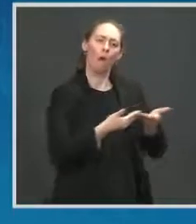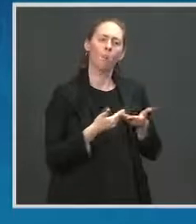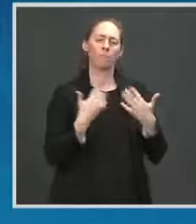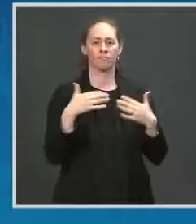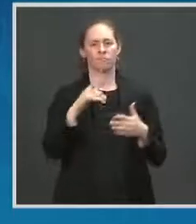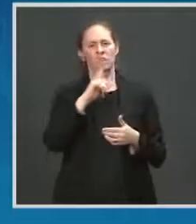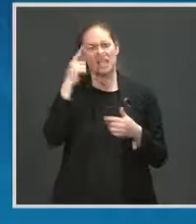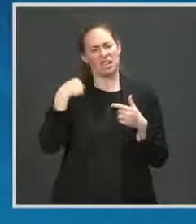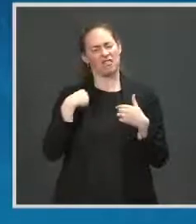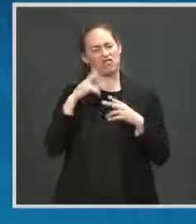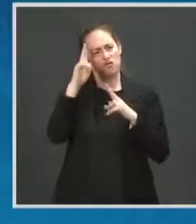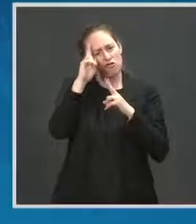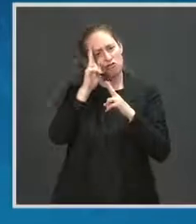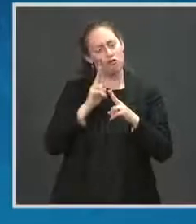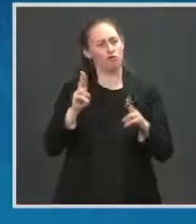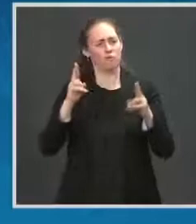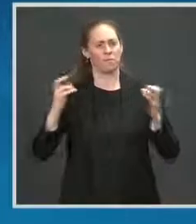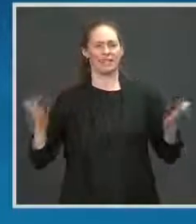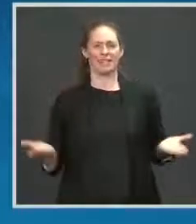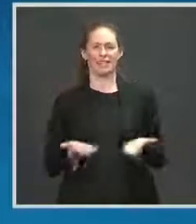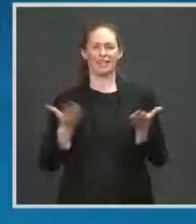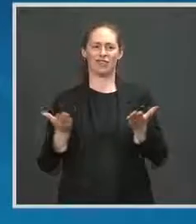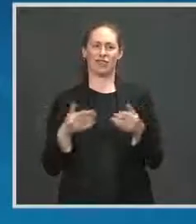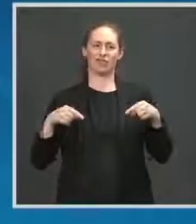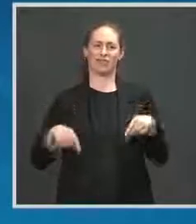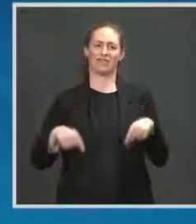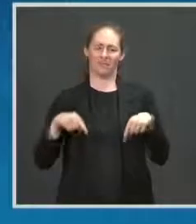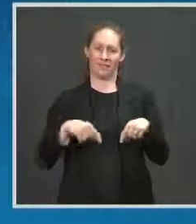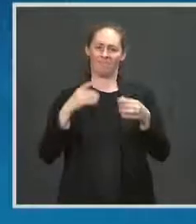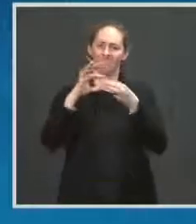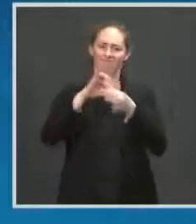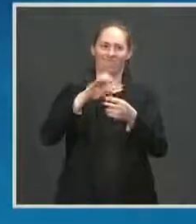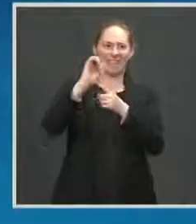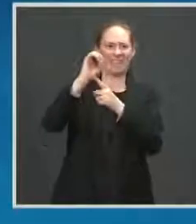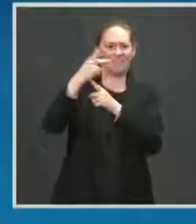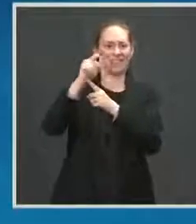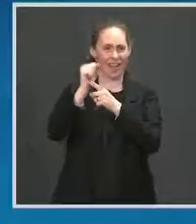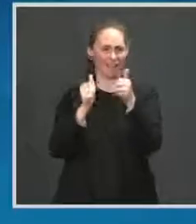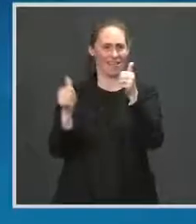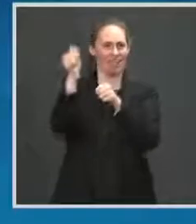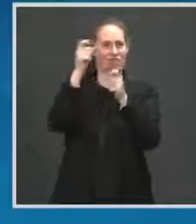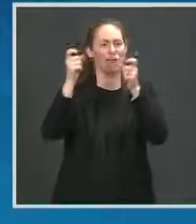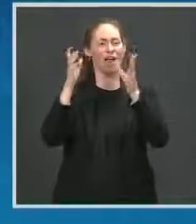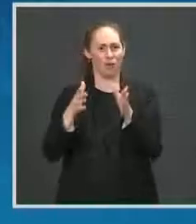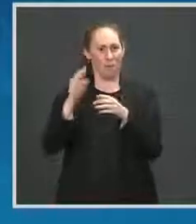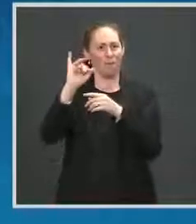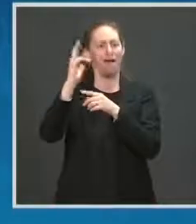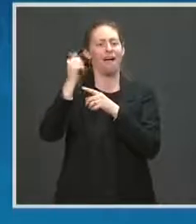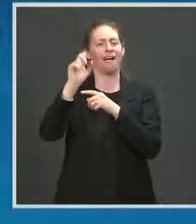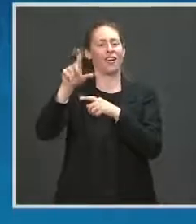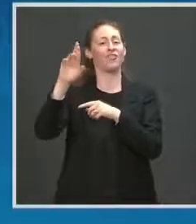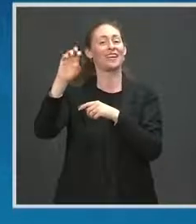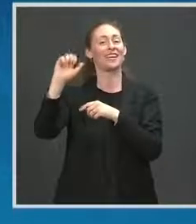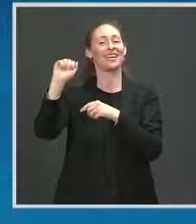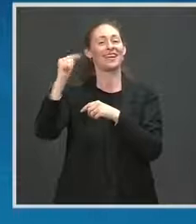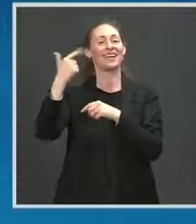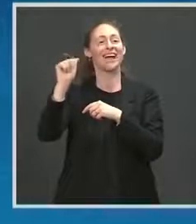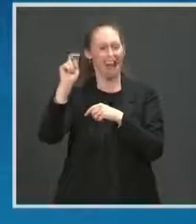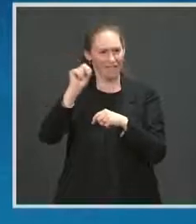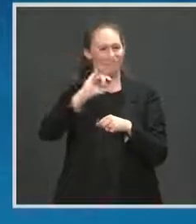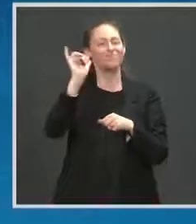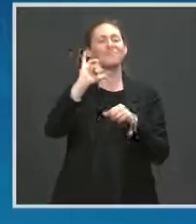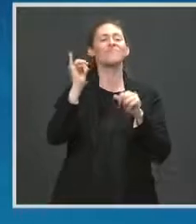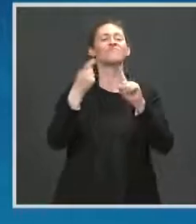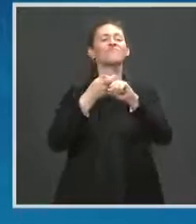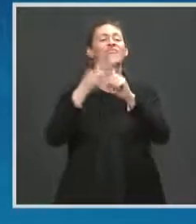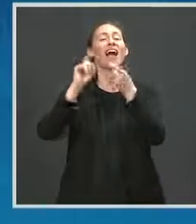North Carolina's own EPA Administrator, Michael Regan, with my longstanding friend, Governor Roy Cooper, and